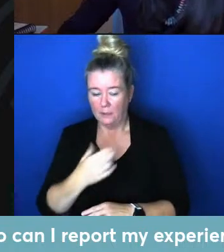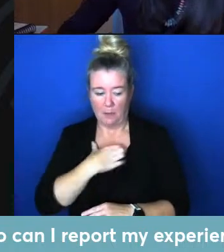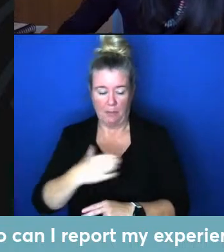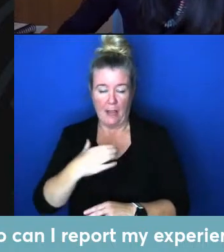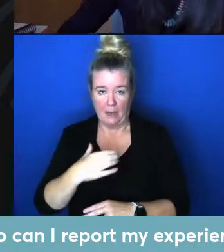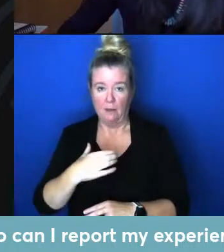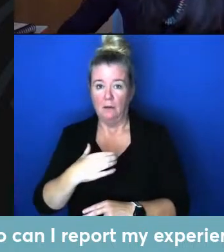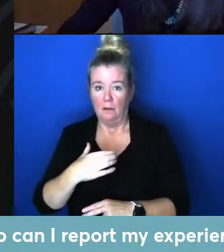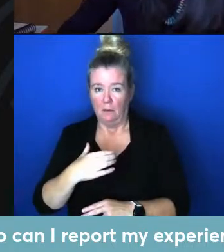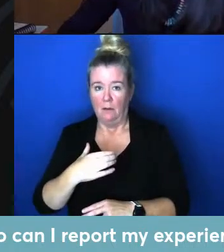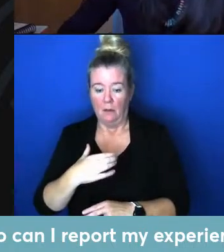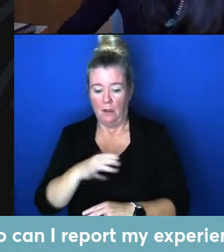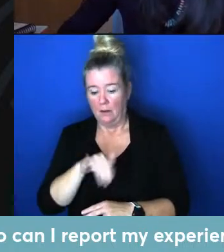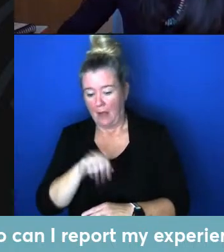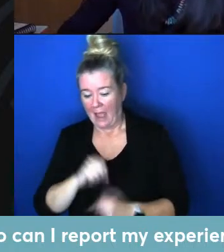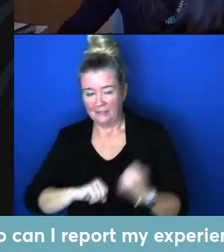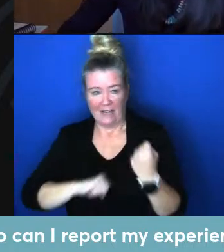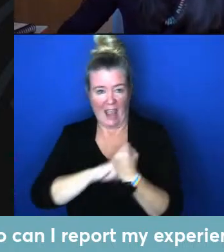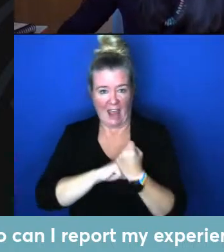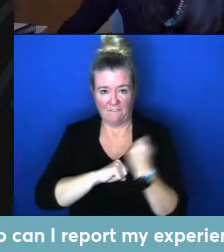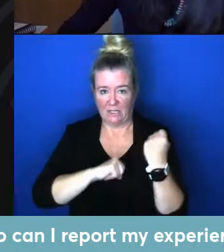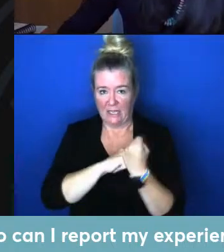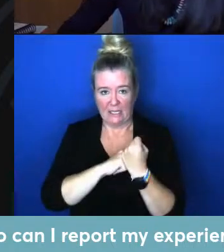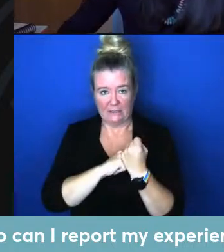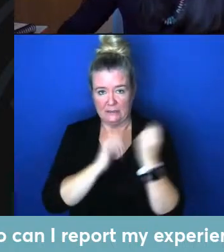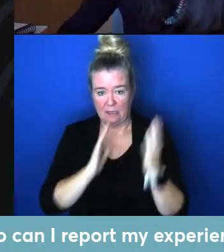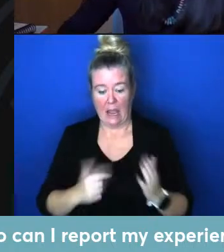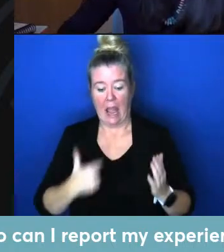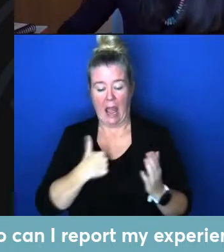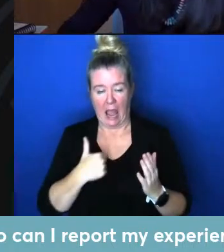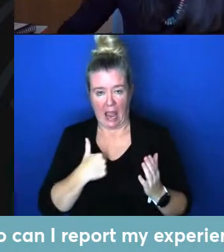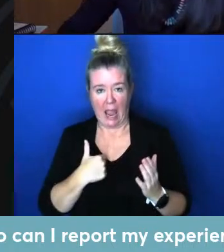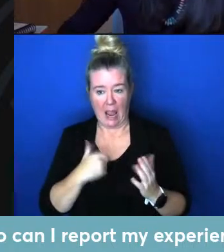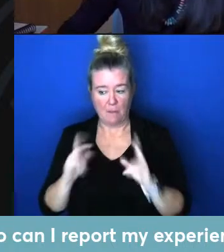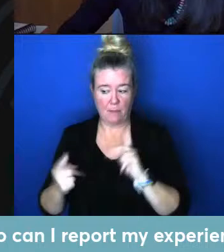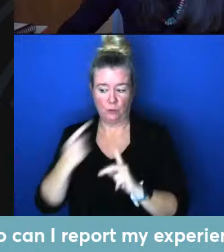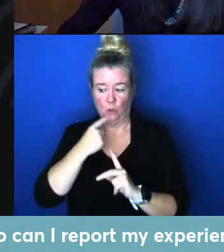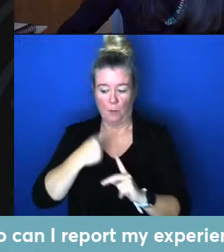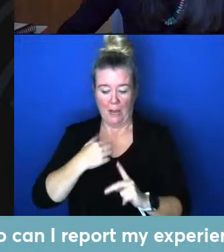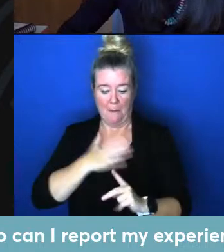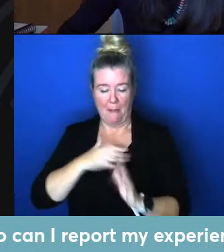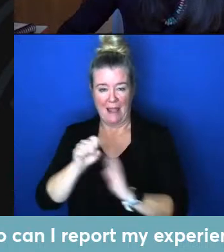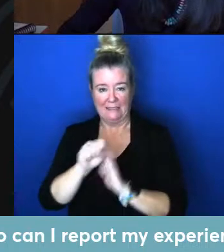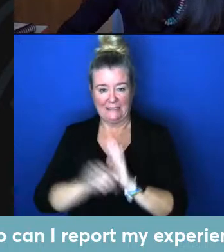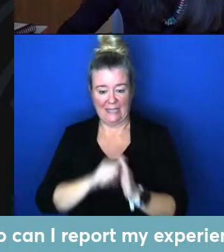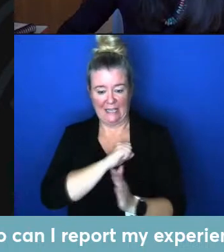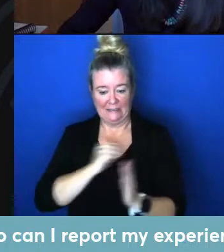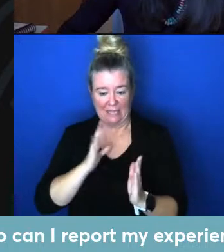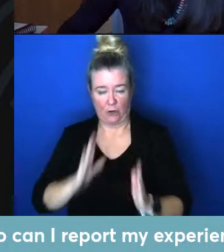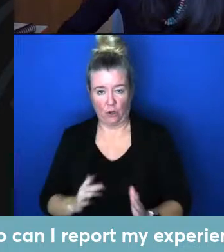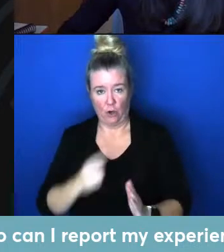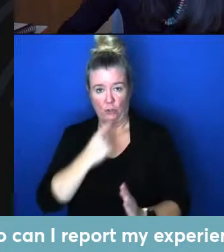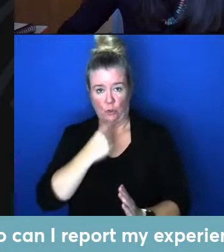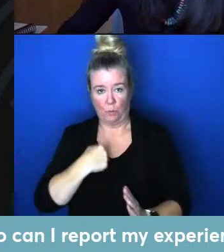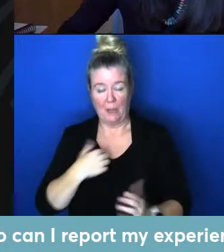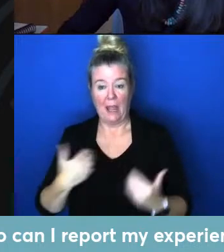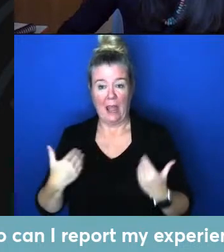and as an advocate, I've been told by my state senator that I